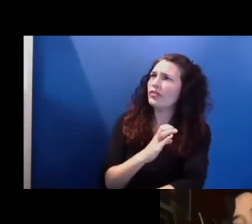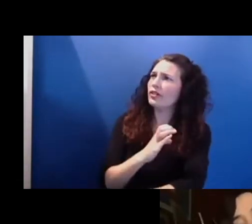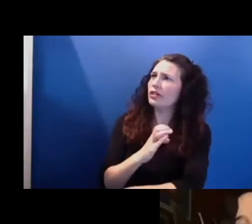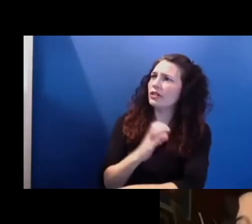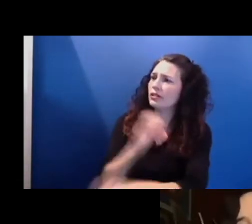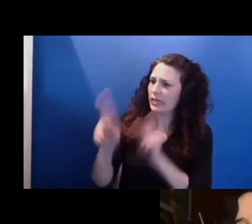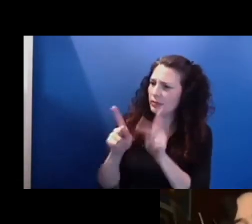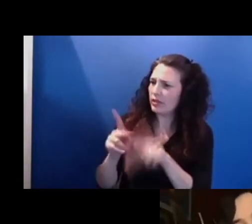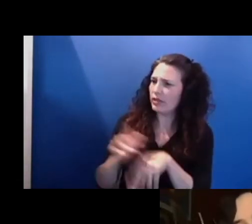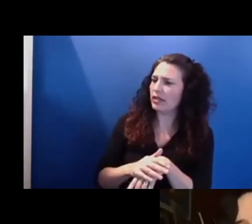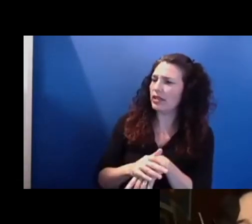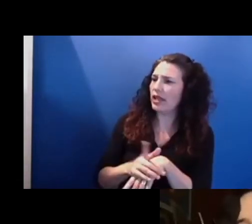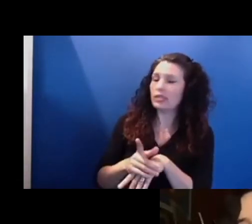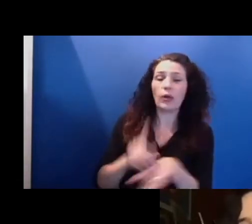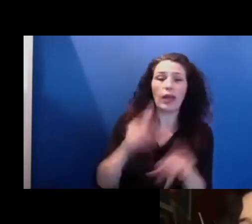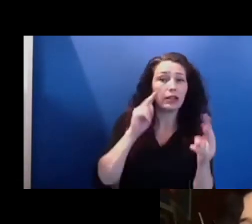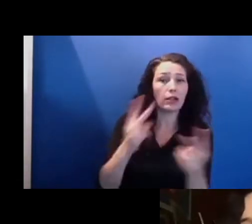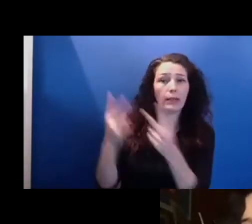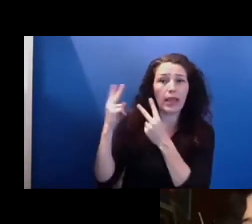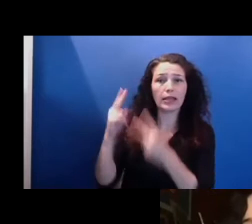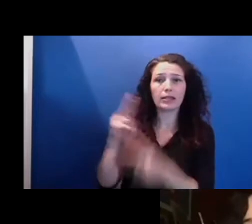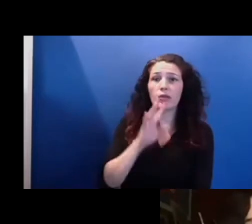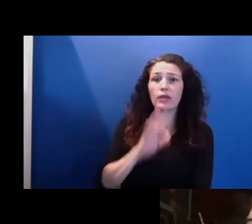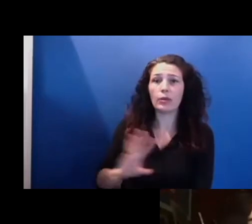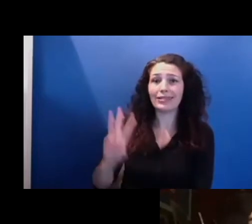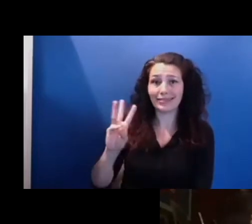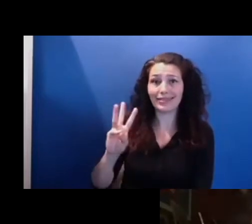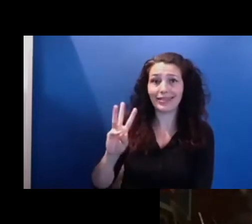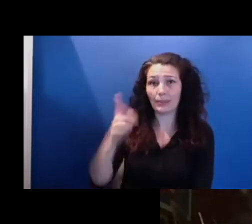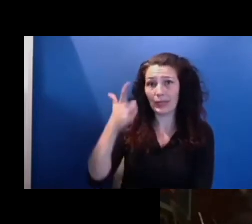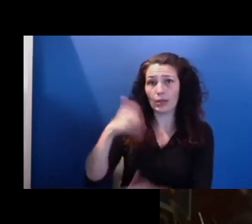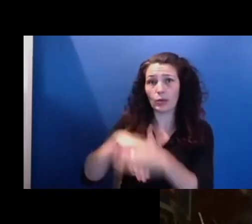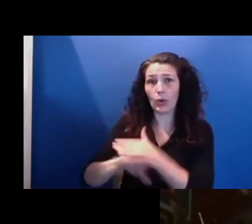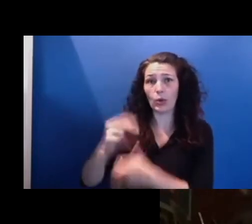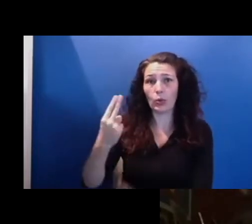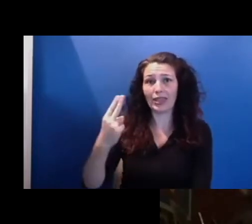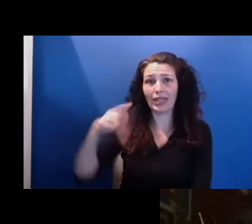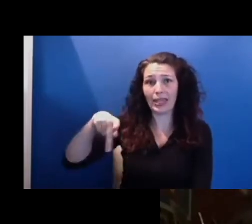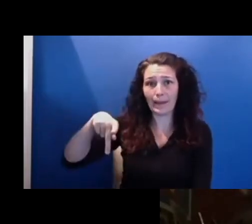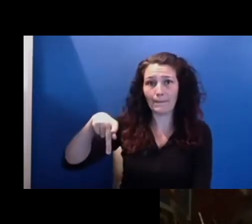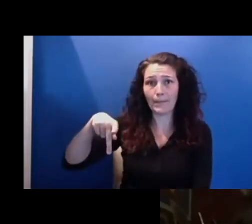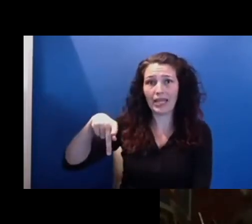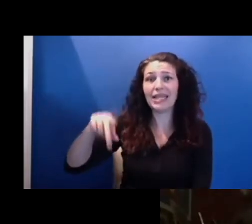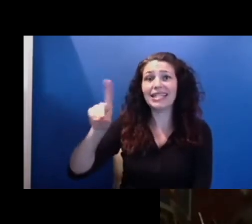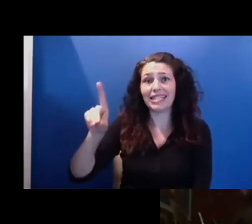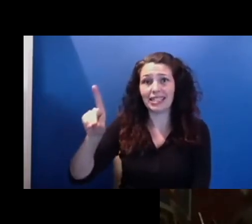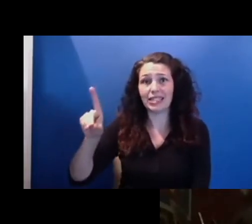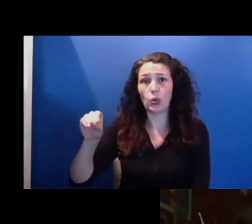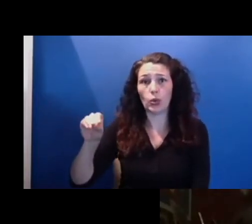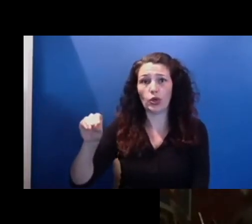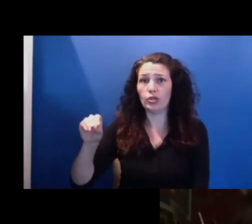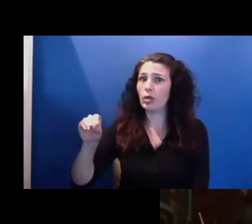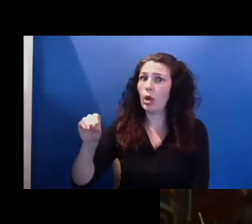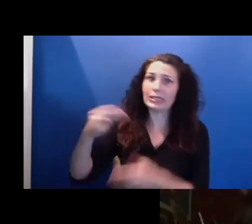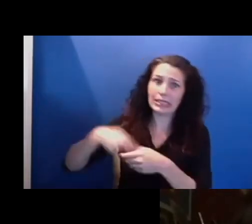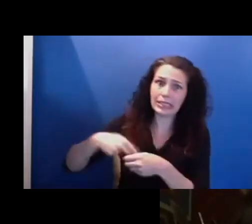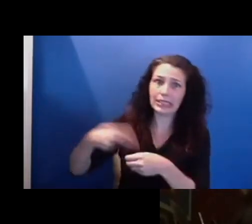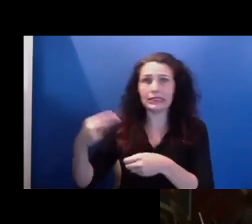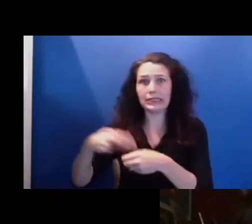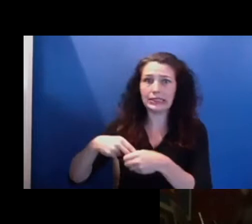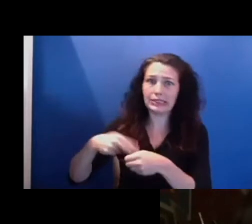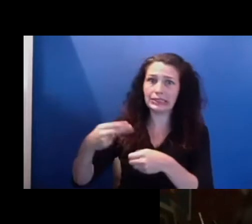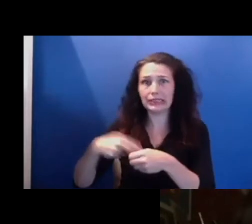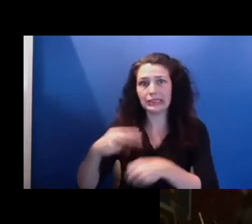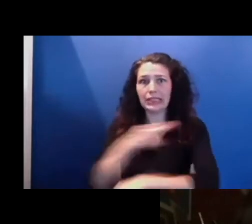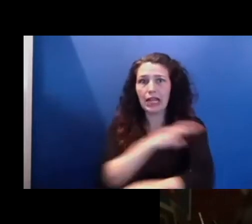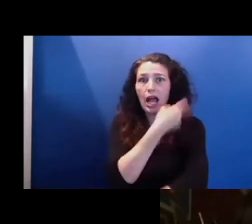old. I was born with a congenital hip disorder, and I spent a good amount of my time in and out of the hospital. And in my first grade, I was discharged from